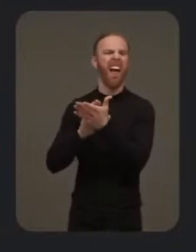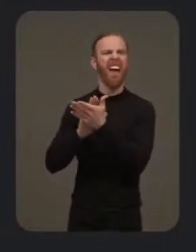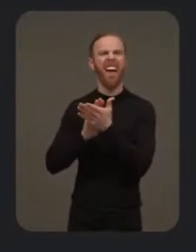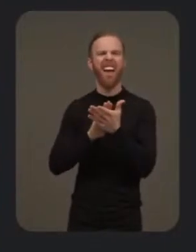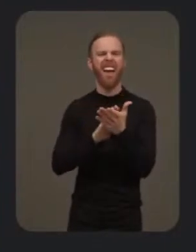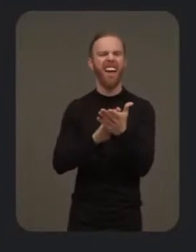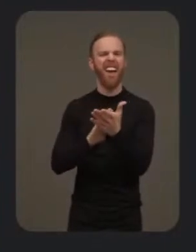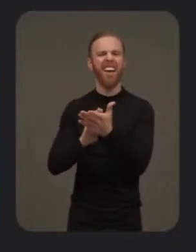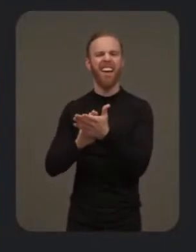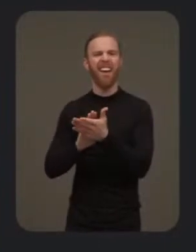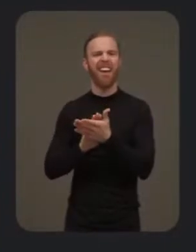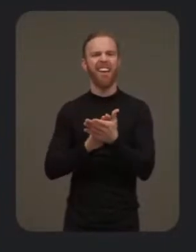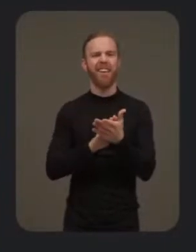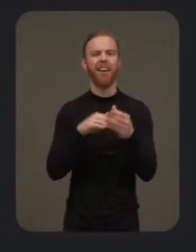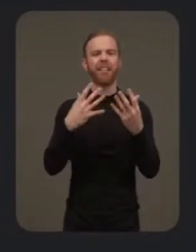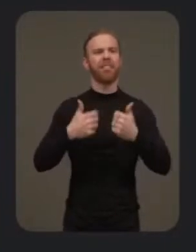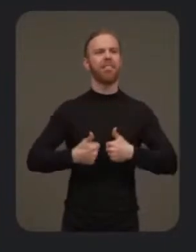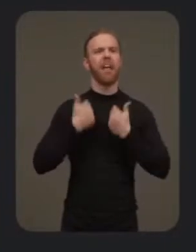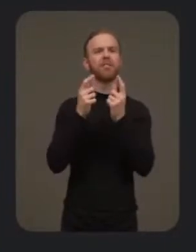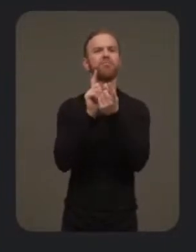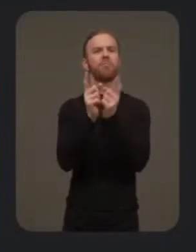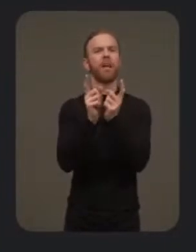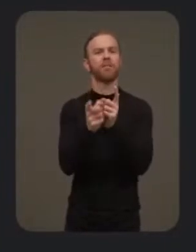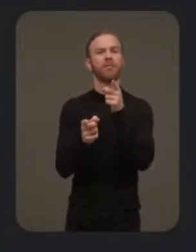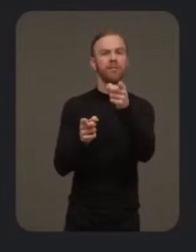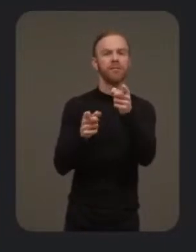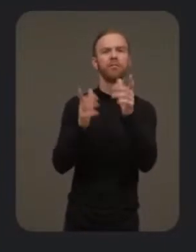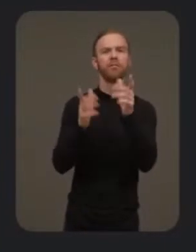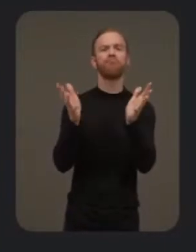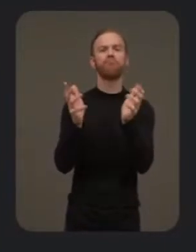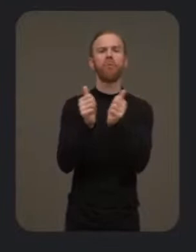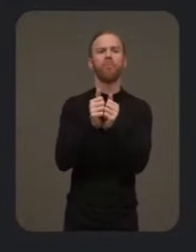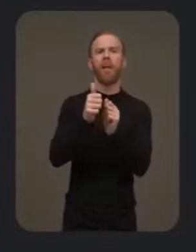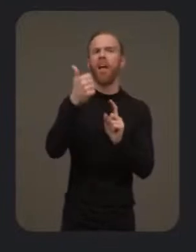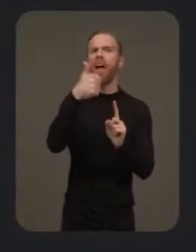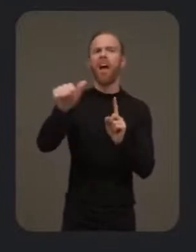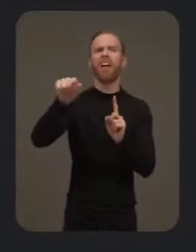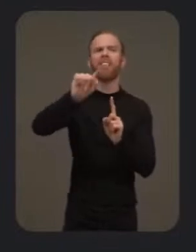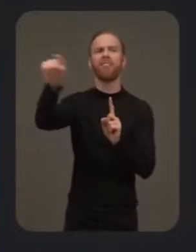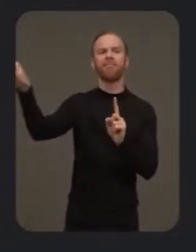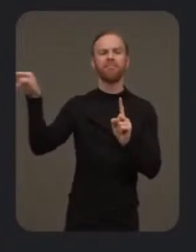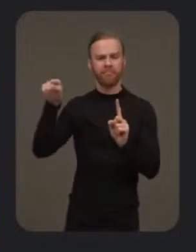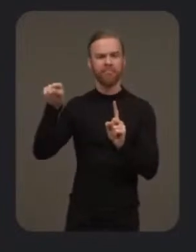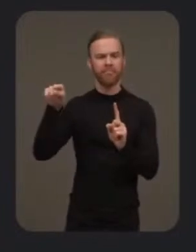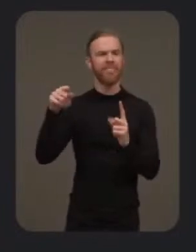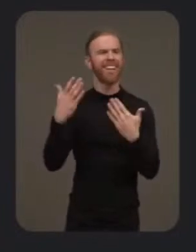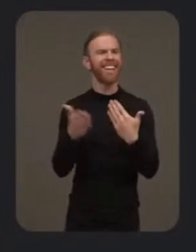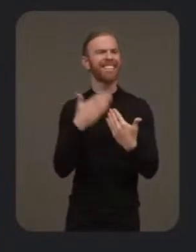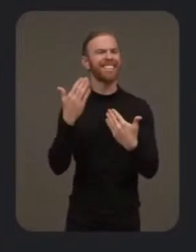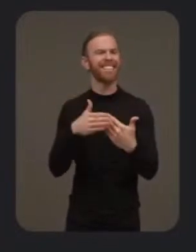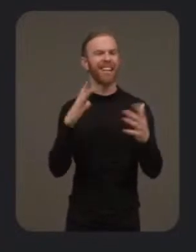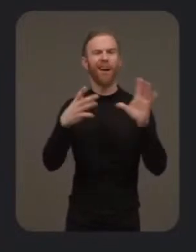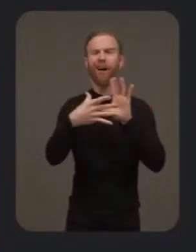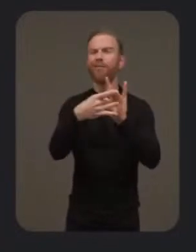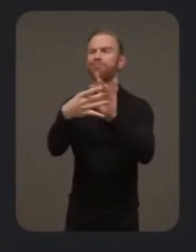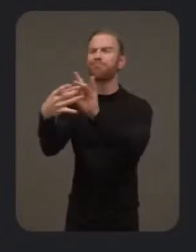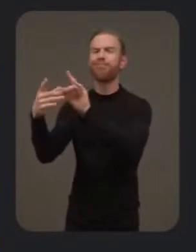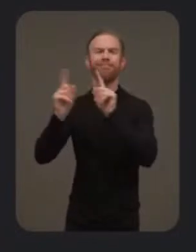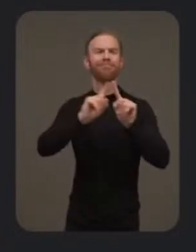To provide a live translation to you and the person you're talking to. So it's really easy to connect across languages.